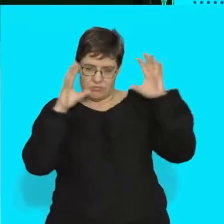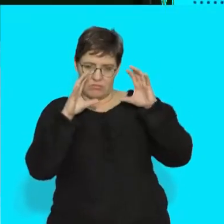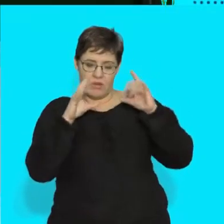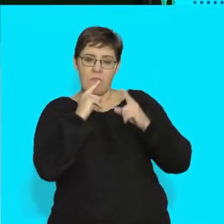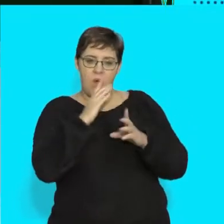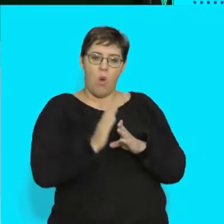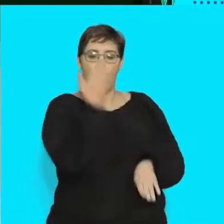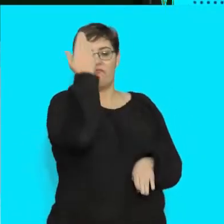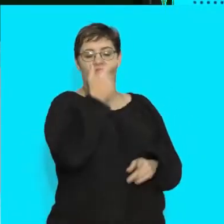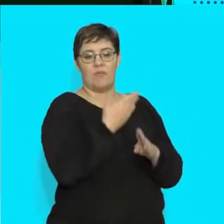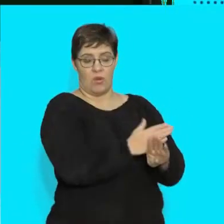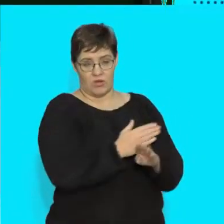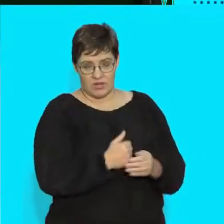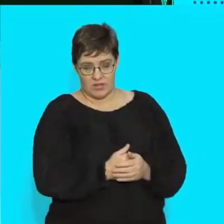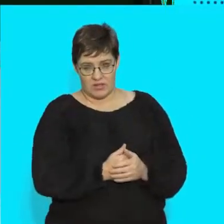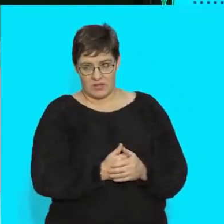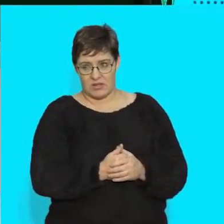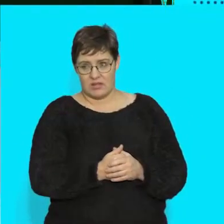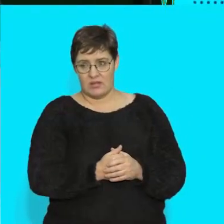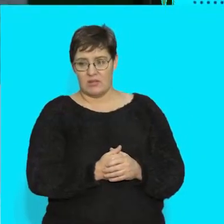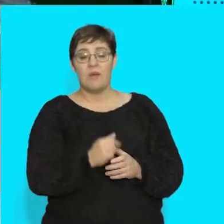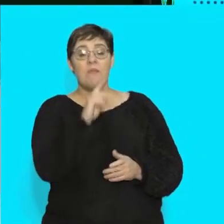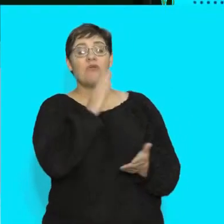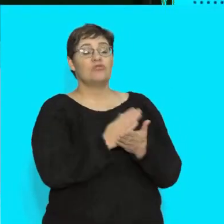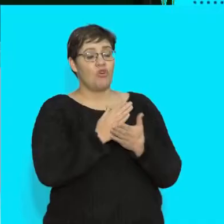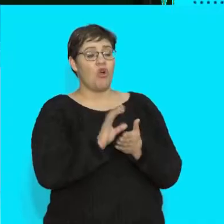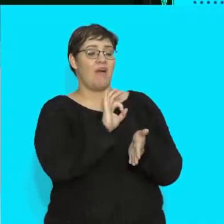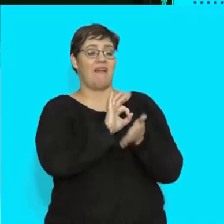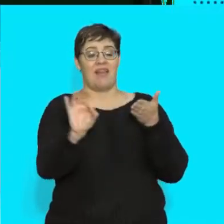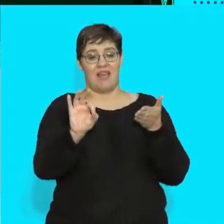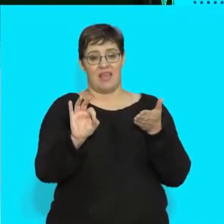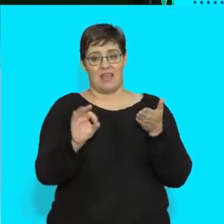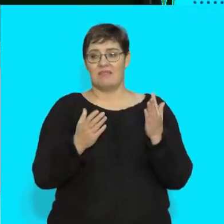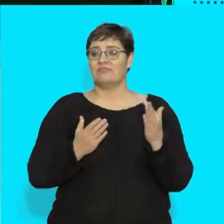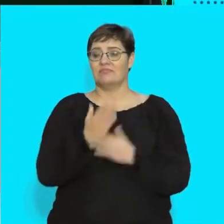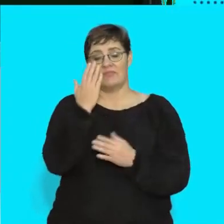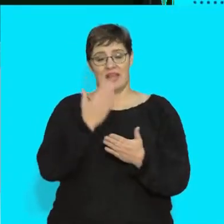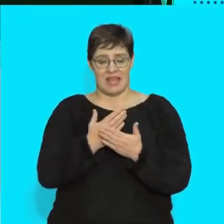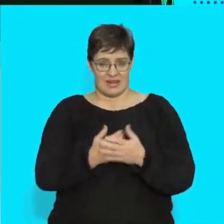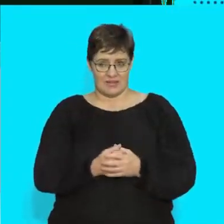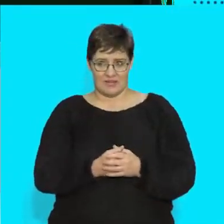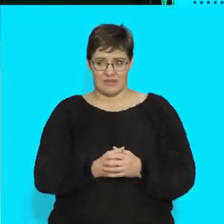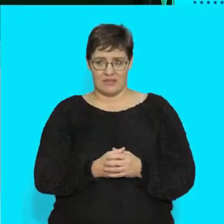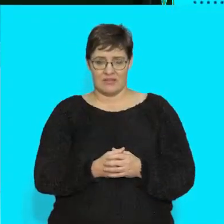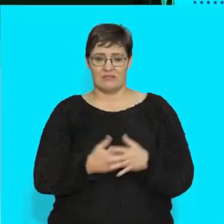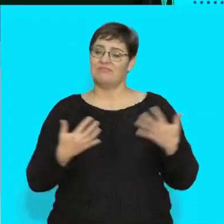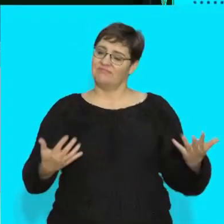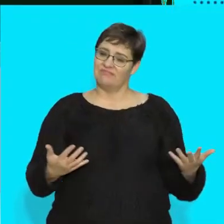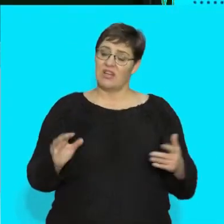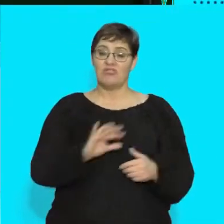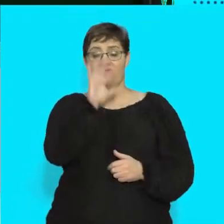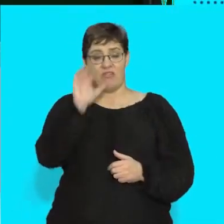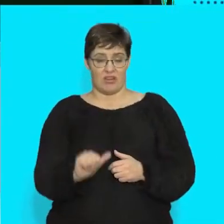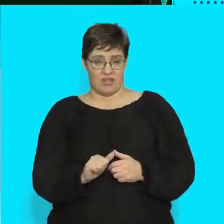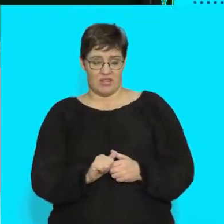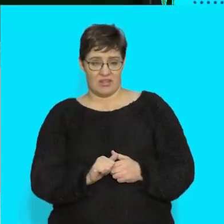tries to get rid of that blockage. All right, trying to make sure that it's clear that the blood can work there. And guys, South